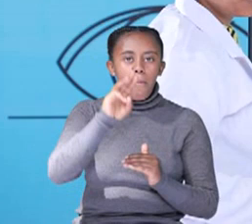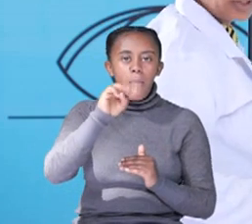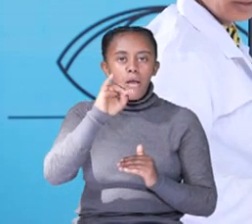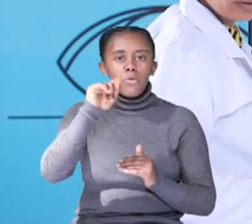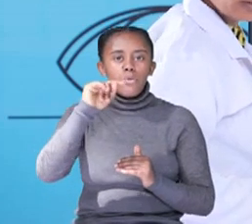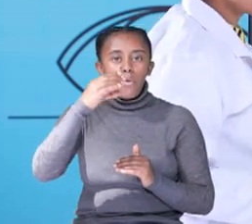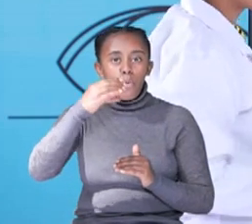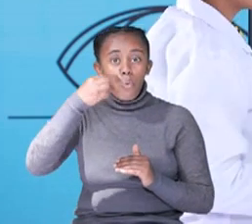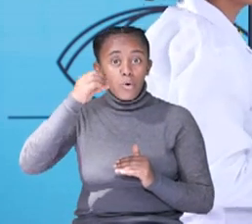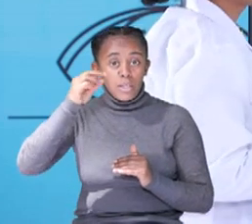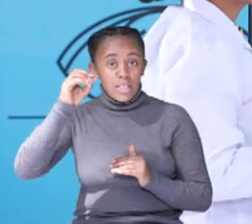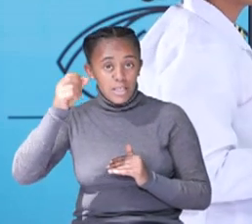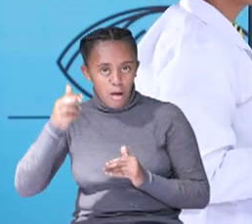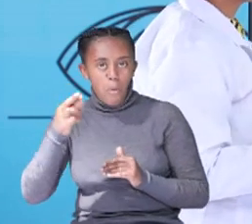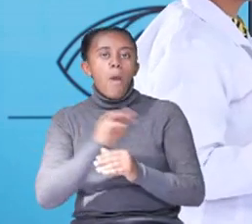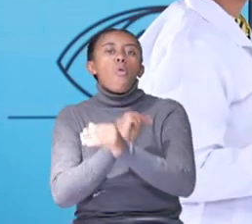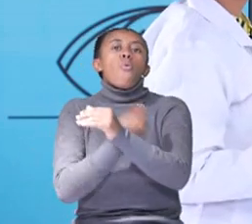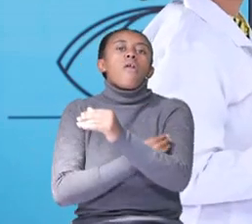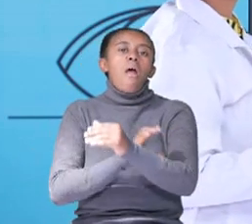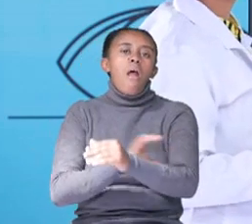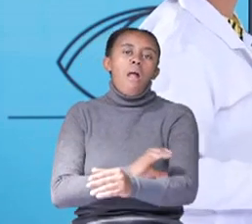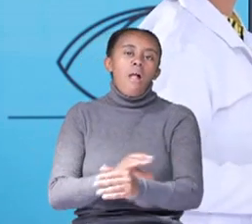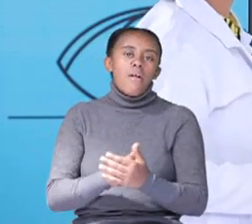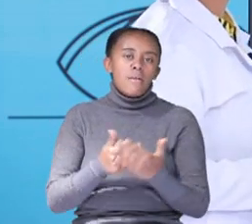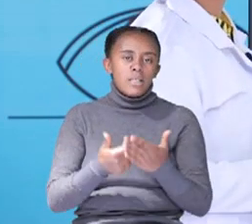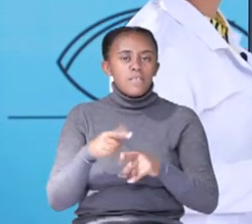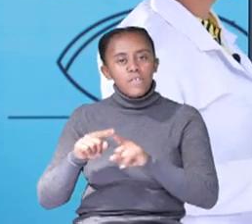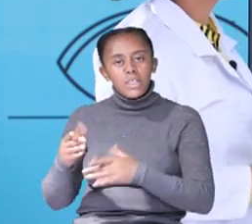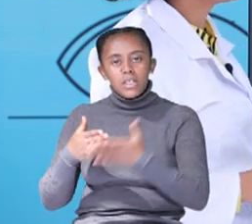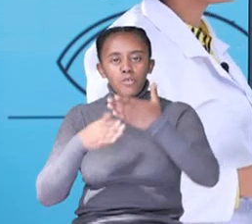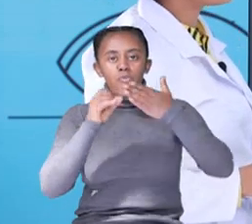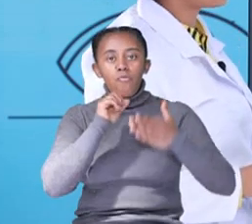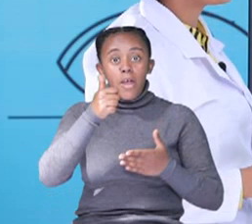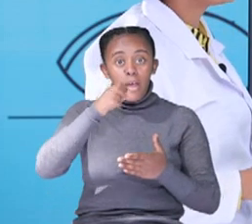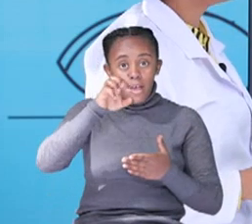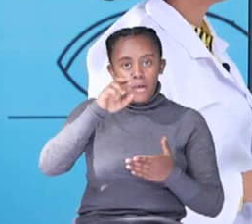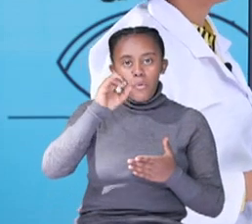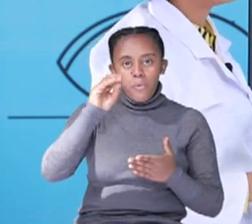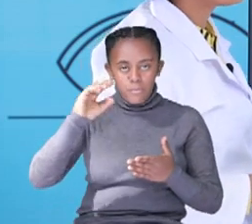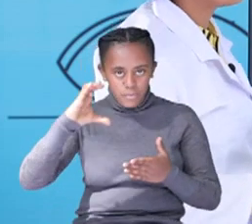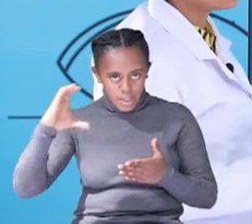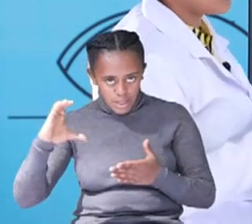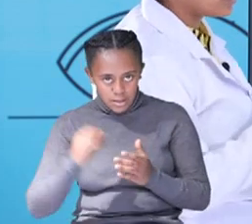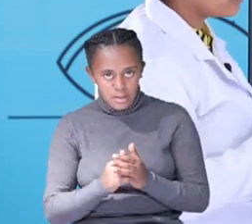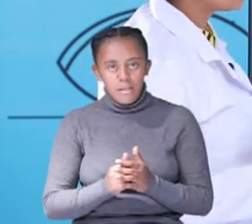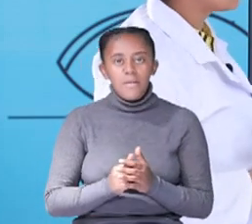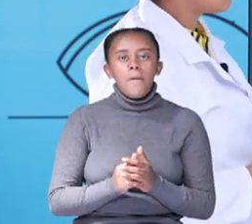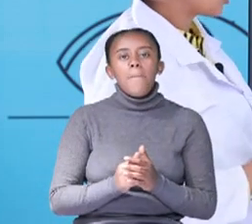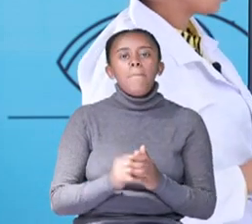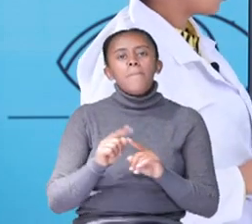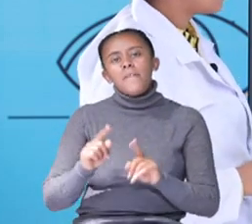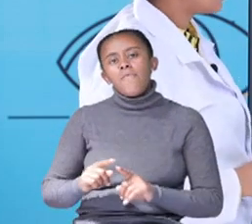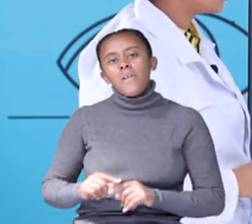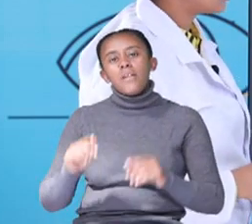mitochondrial membrane. This shows the different stages of aerobic respiration takes place at